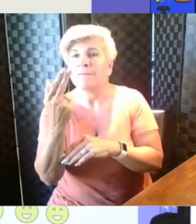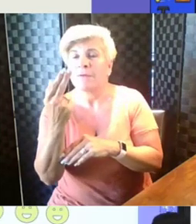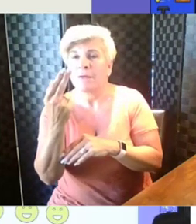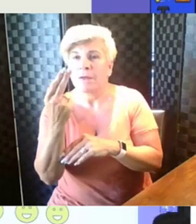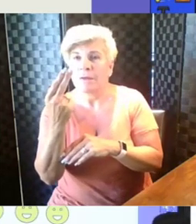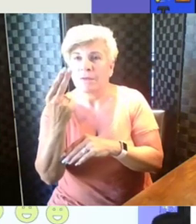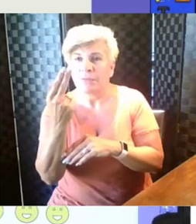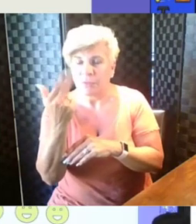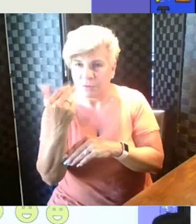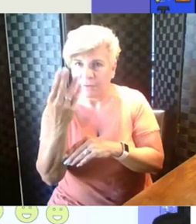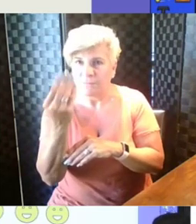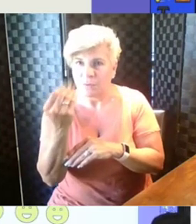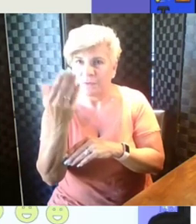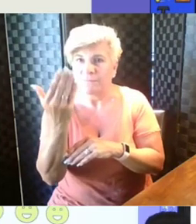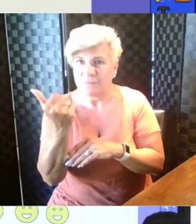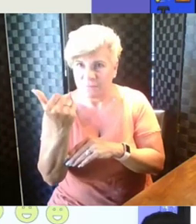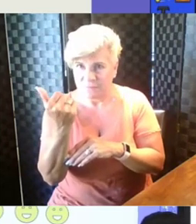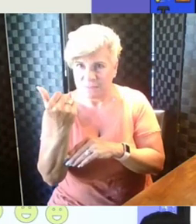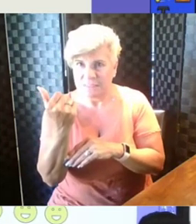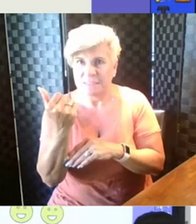3 more. 13, 14,